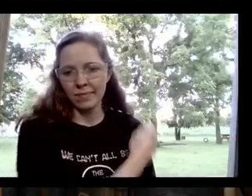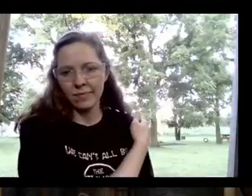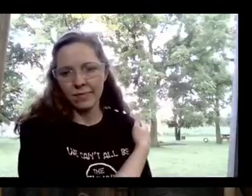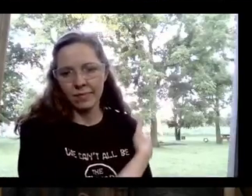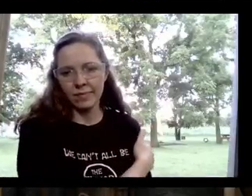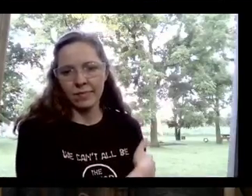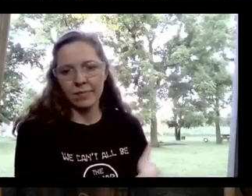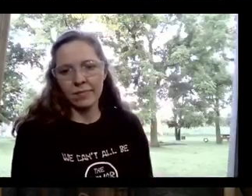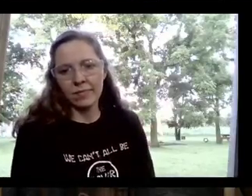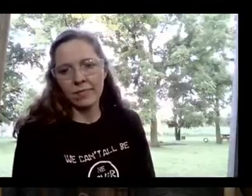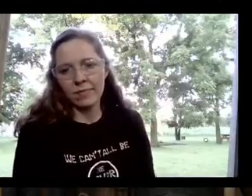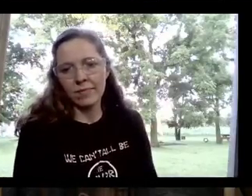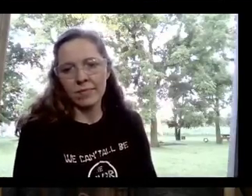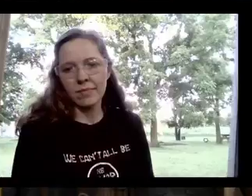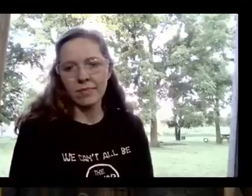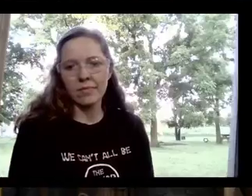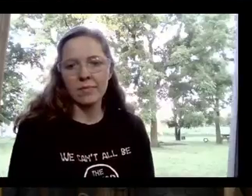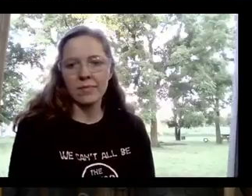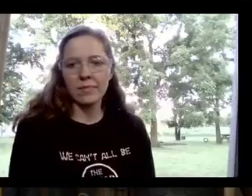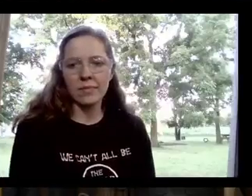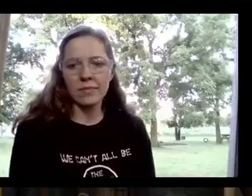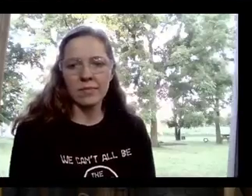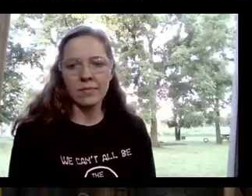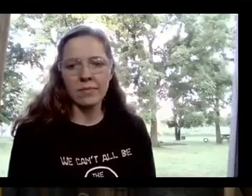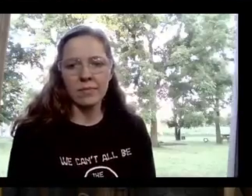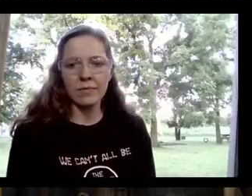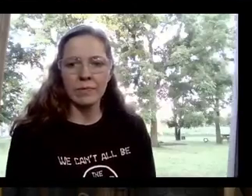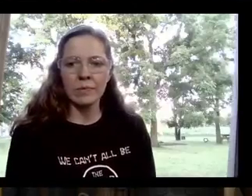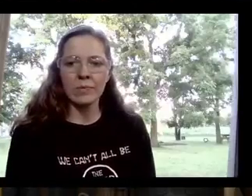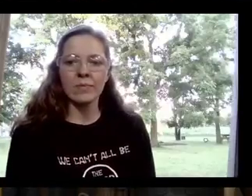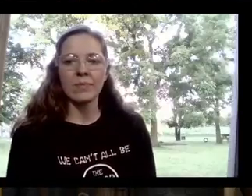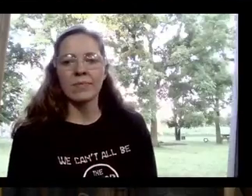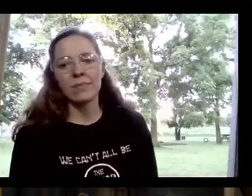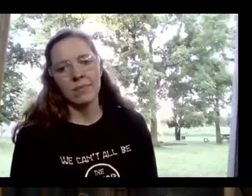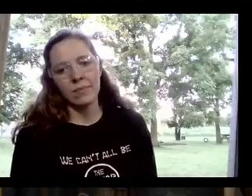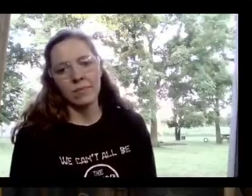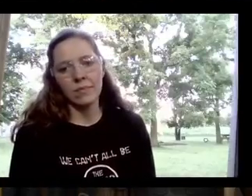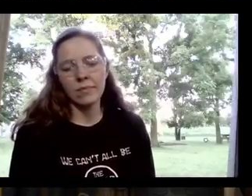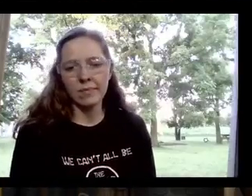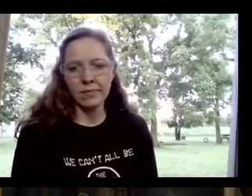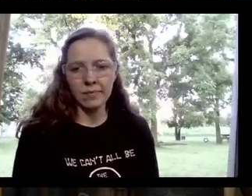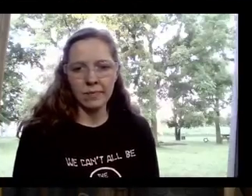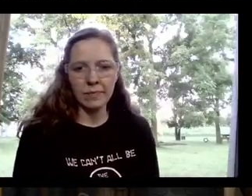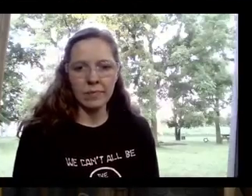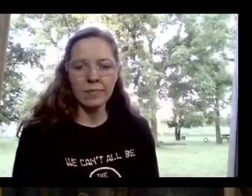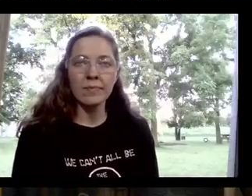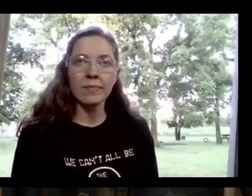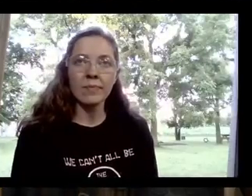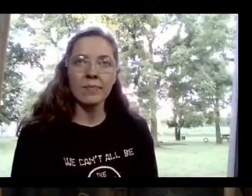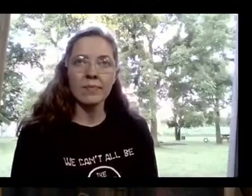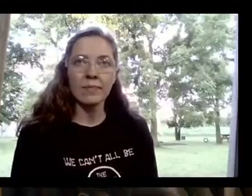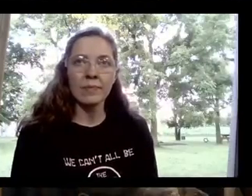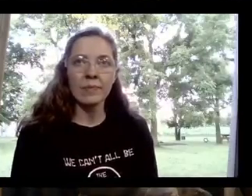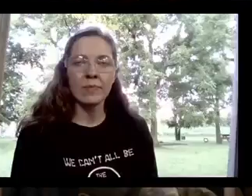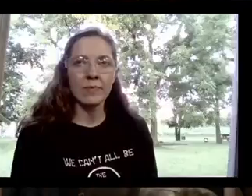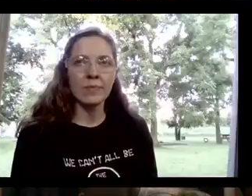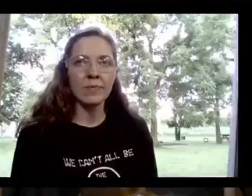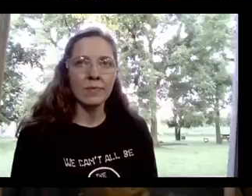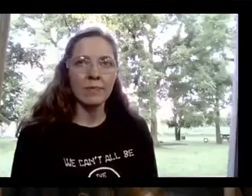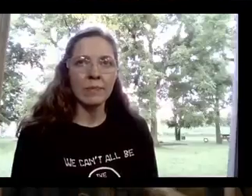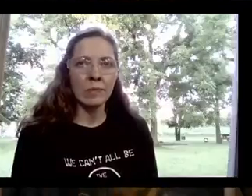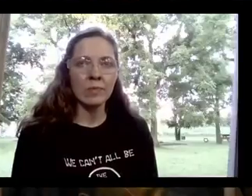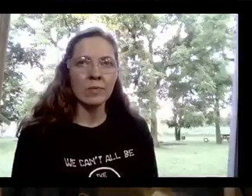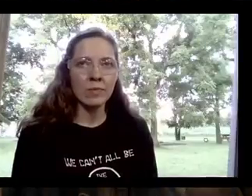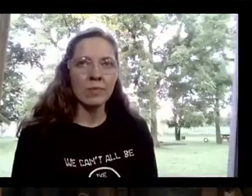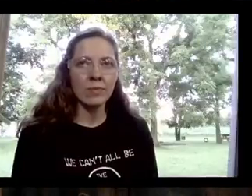stuff that is like getting it off your anvil surface. I still support my sharp edge theory on my